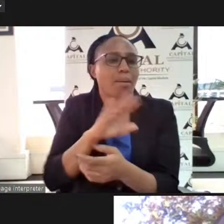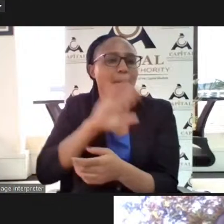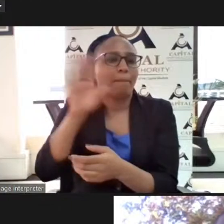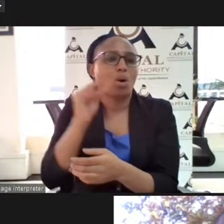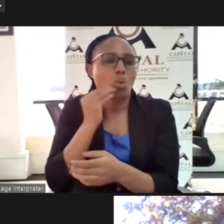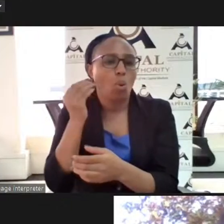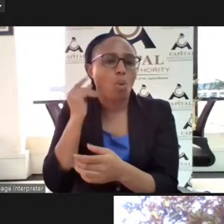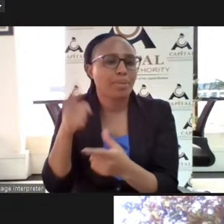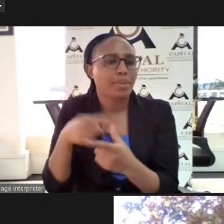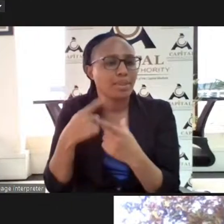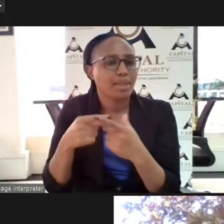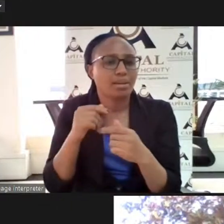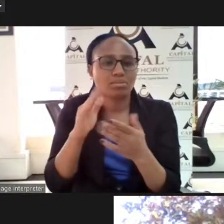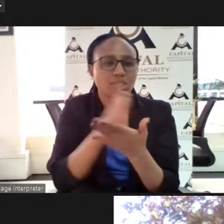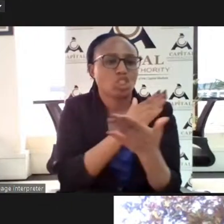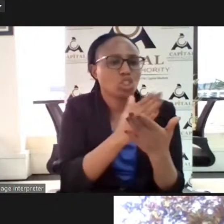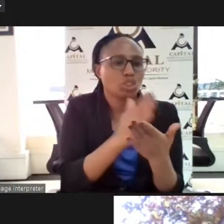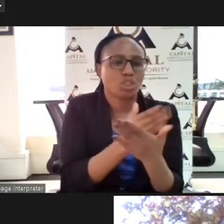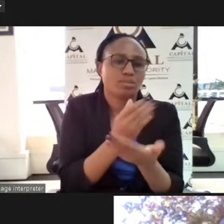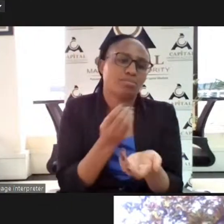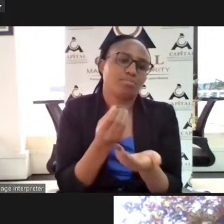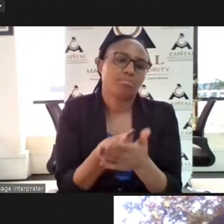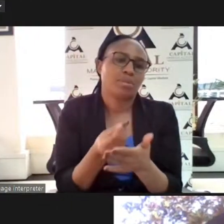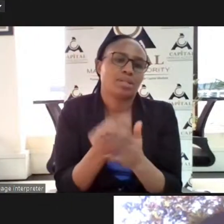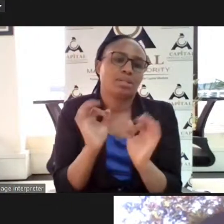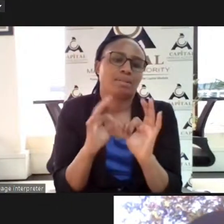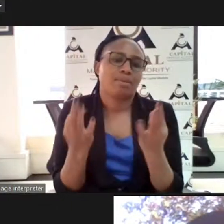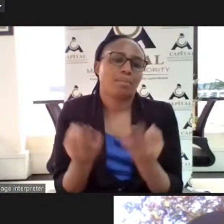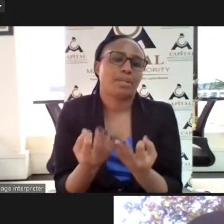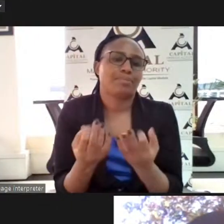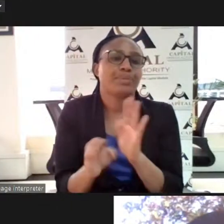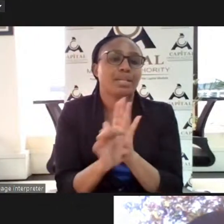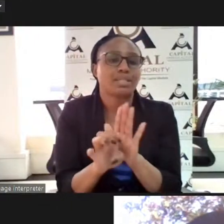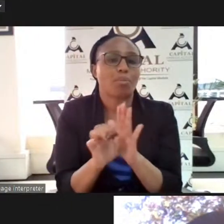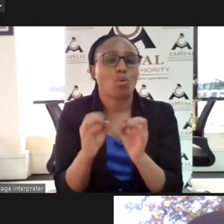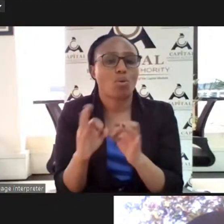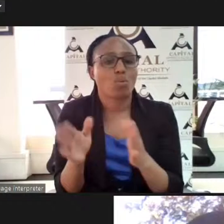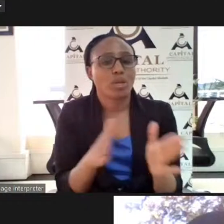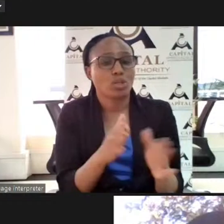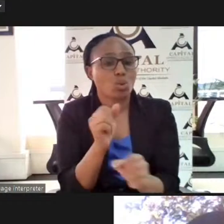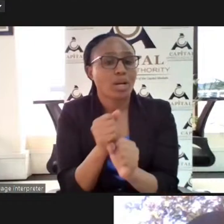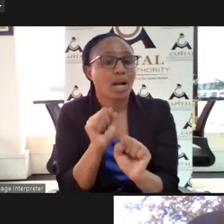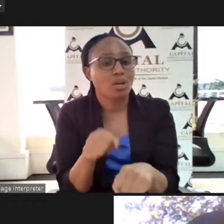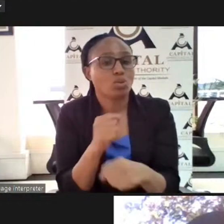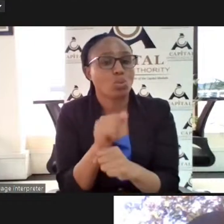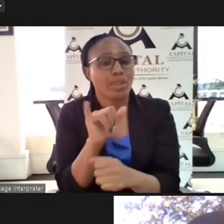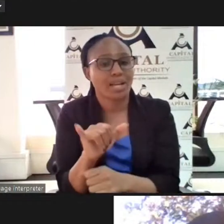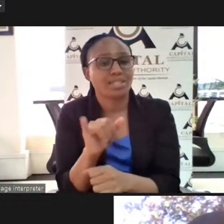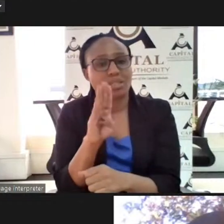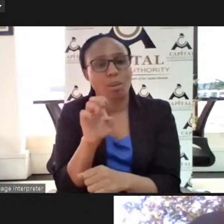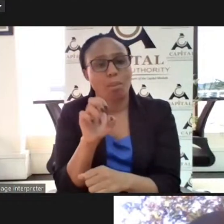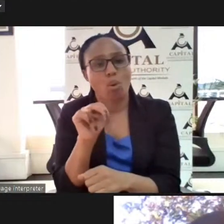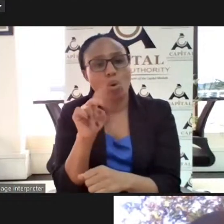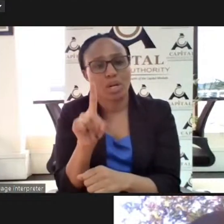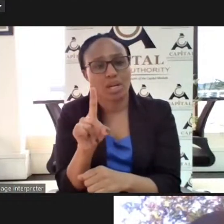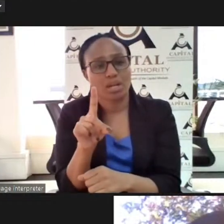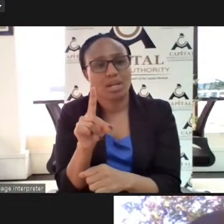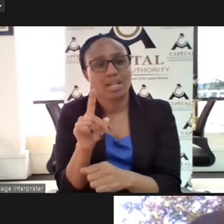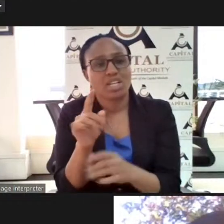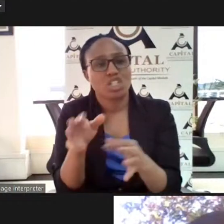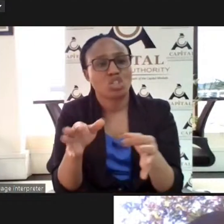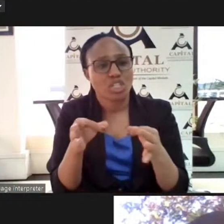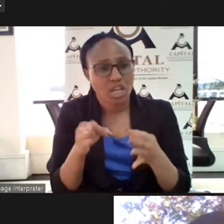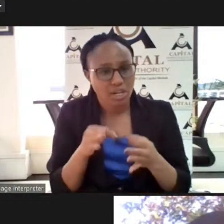different various families becomes easier for him. So some examples of ways you can do that is through a bond, for example, what we call a treasury